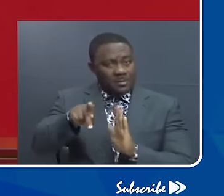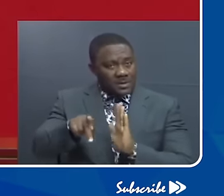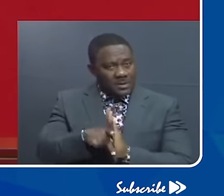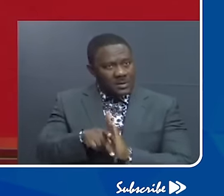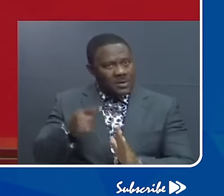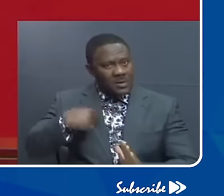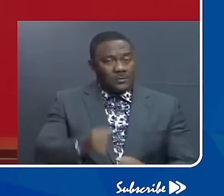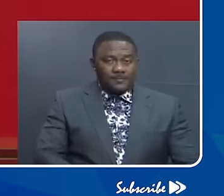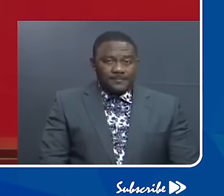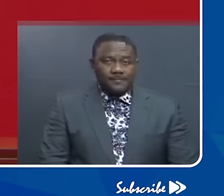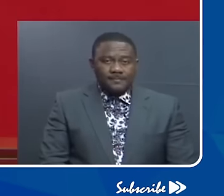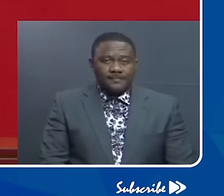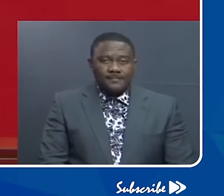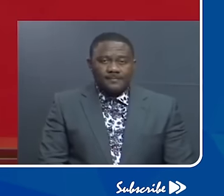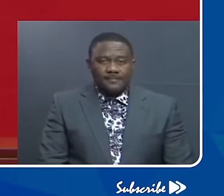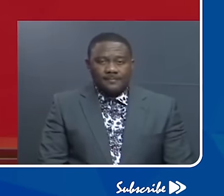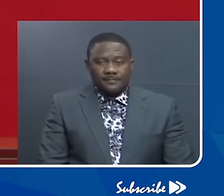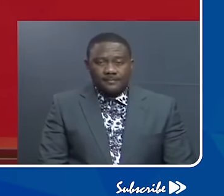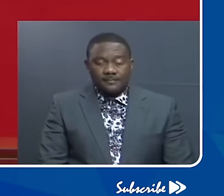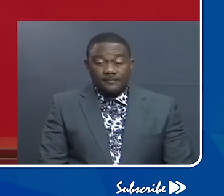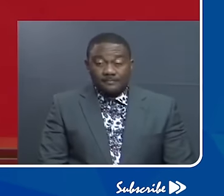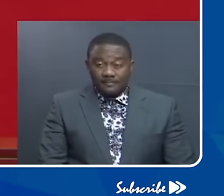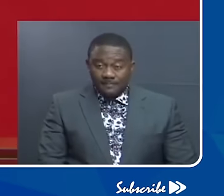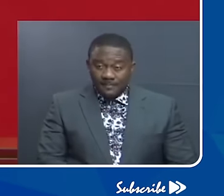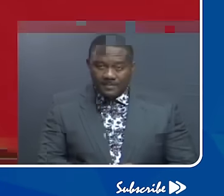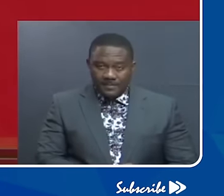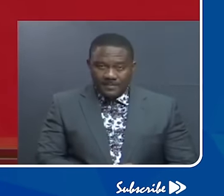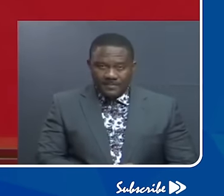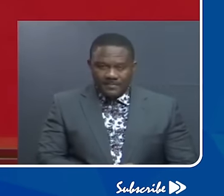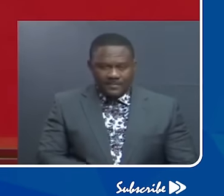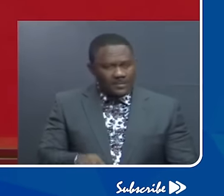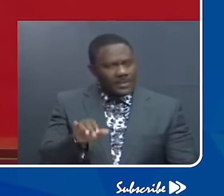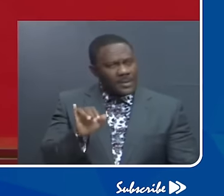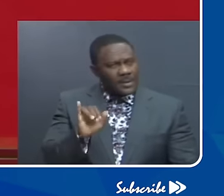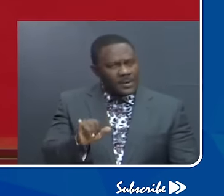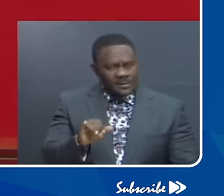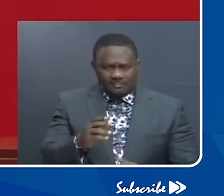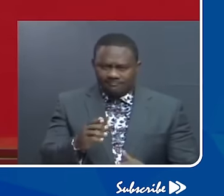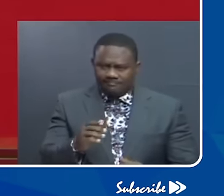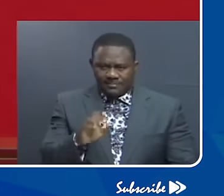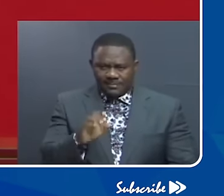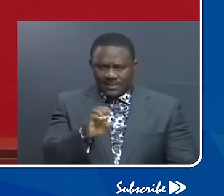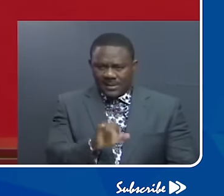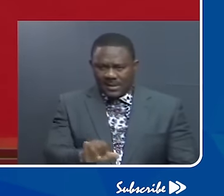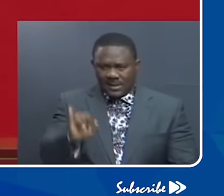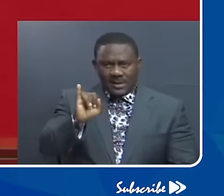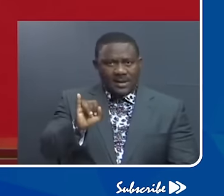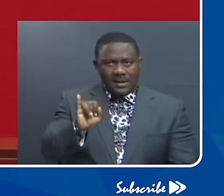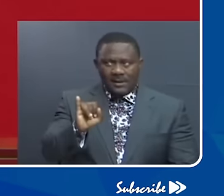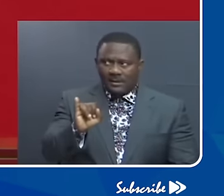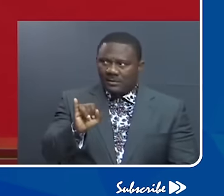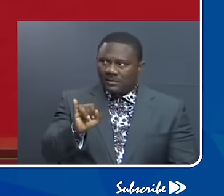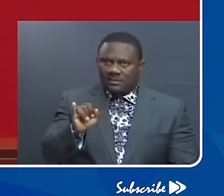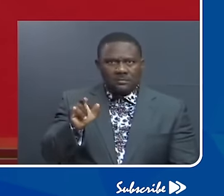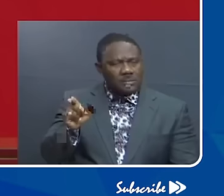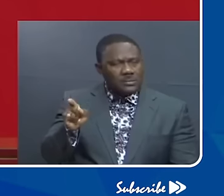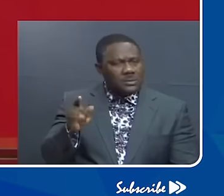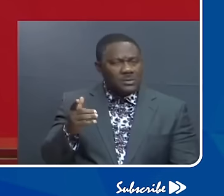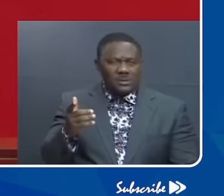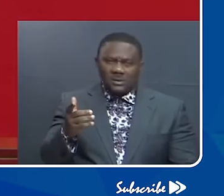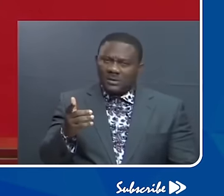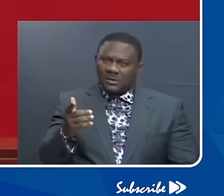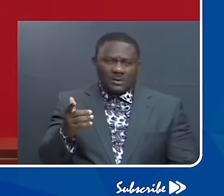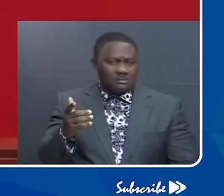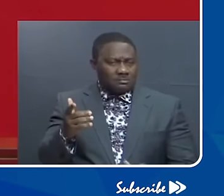to uphold. The implications of such executive actions extend far beyond